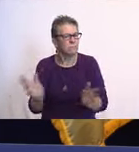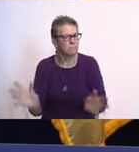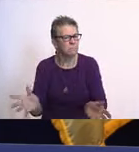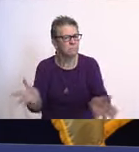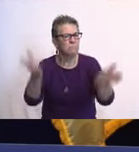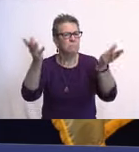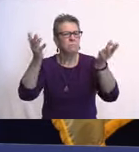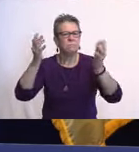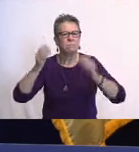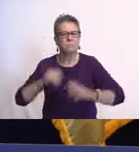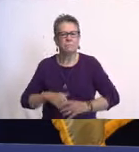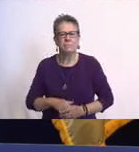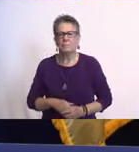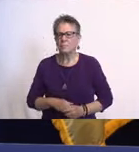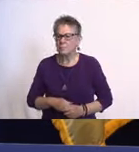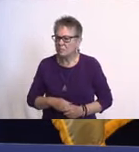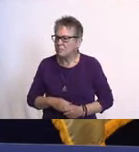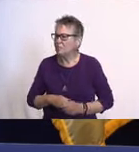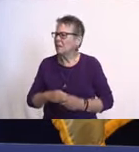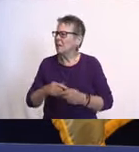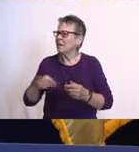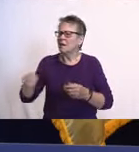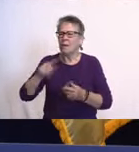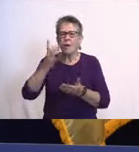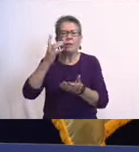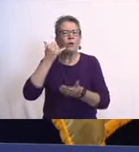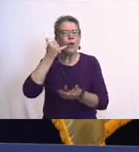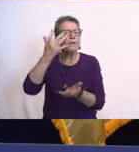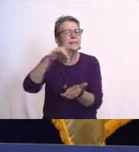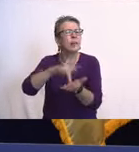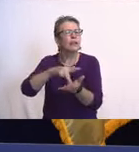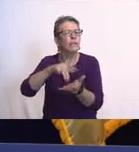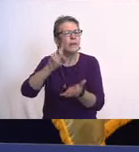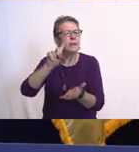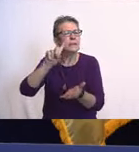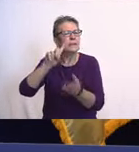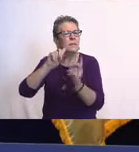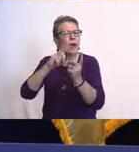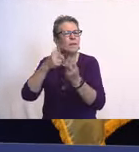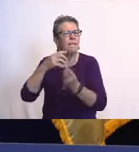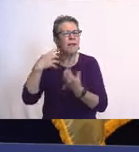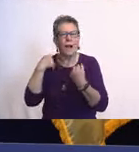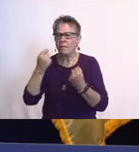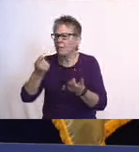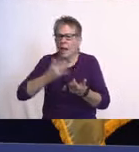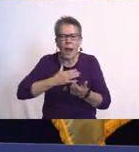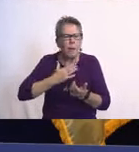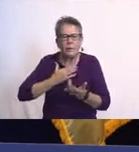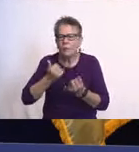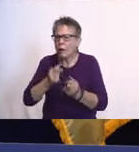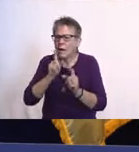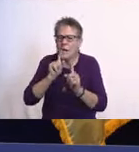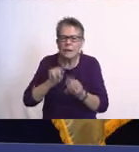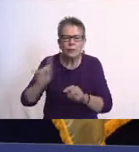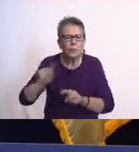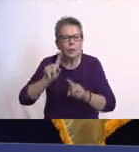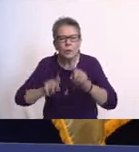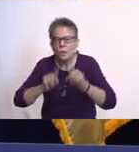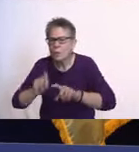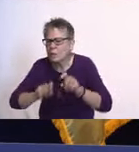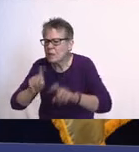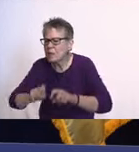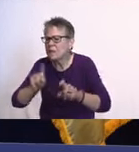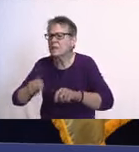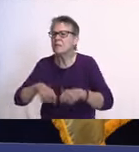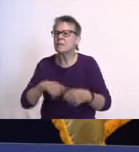questions, promote area pop-up clinics, and help to schedule appointments for those who want to get boosted. The state's Grateful